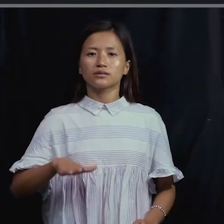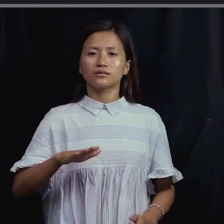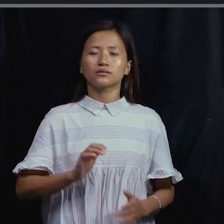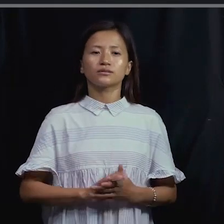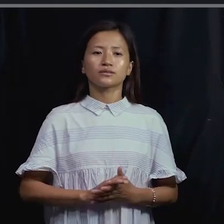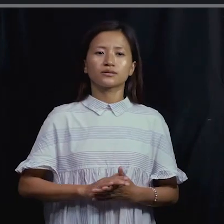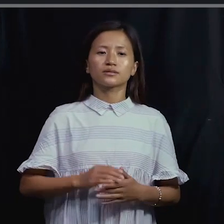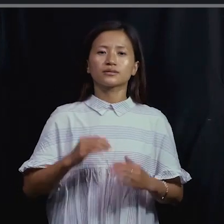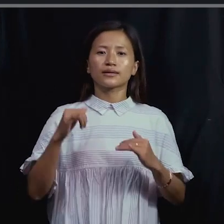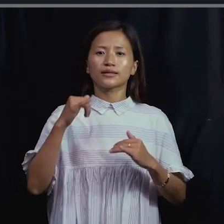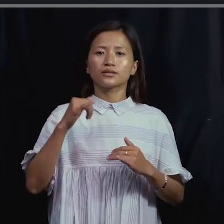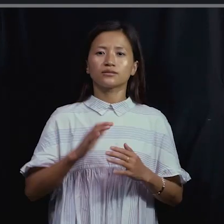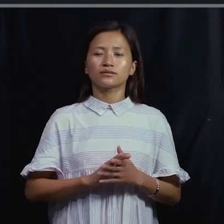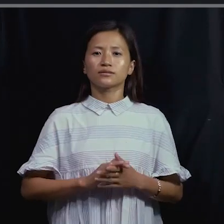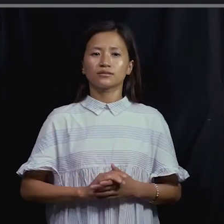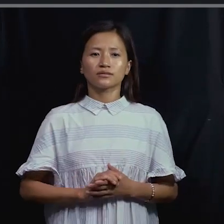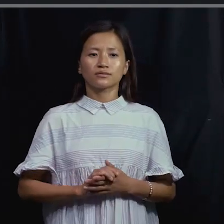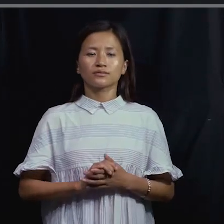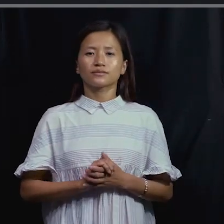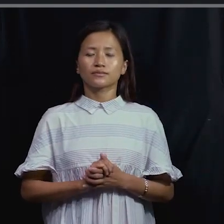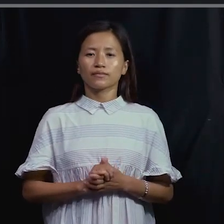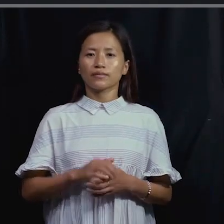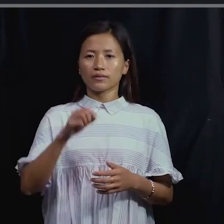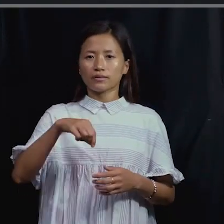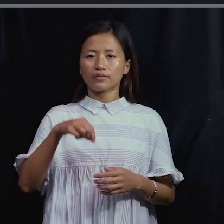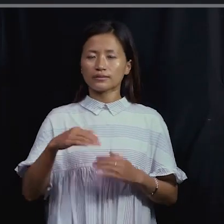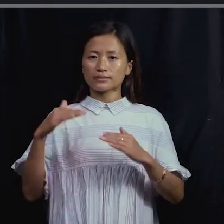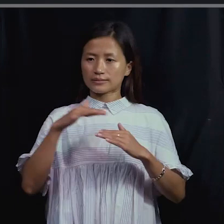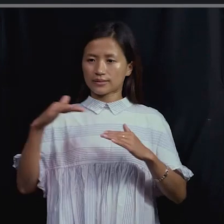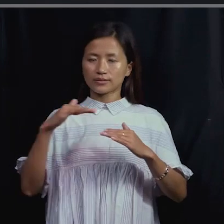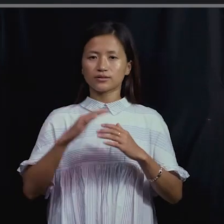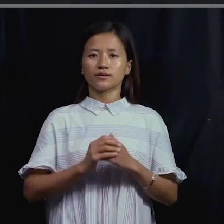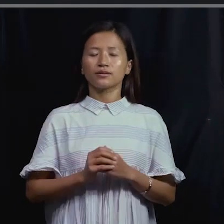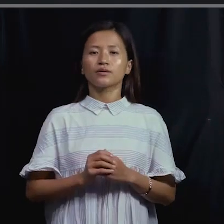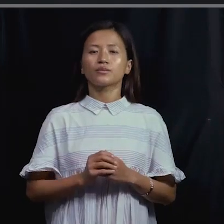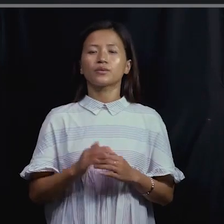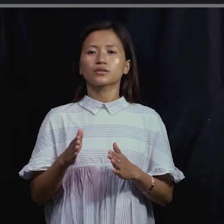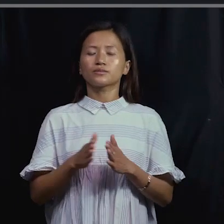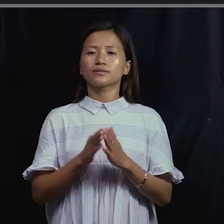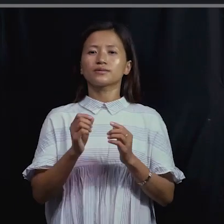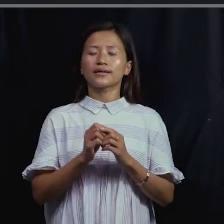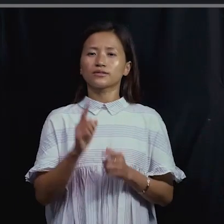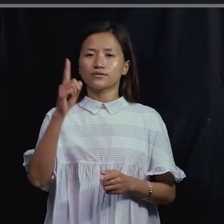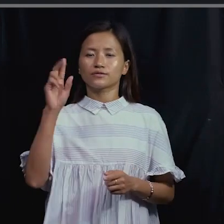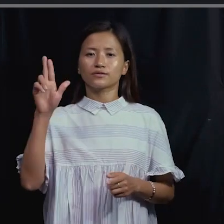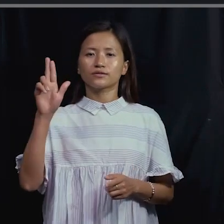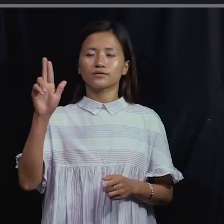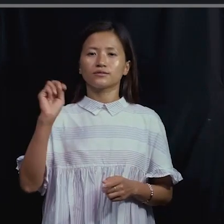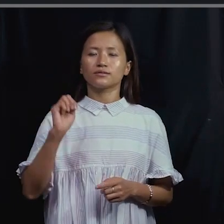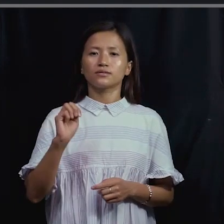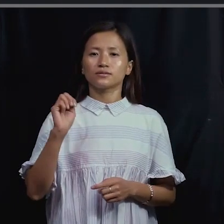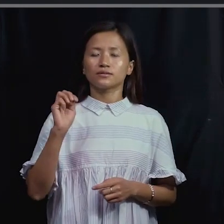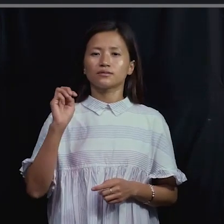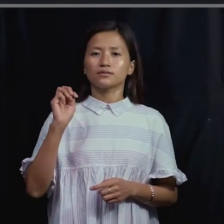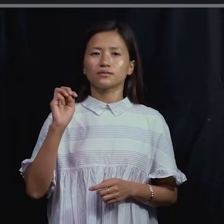the adolescence period, right? So this stage approximately starts from the age of 13 years till